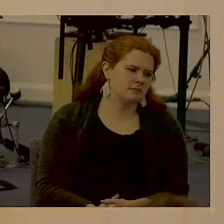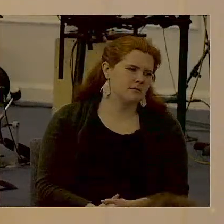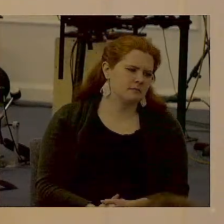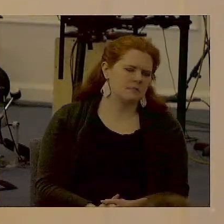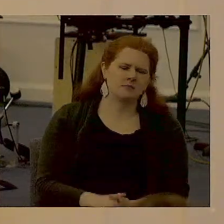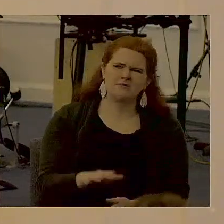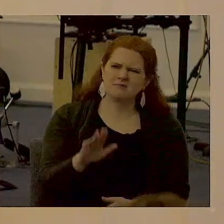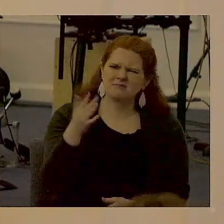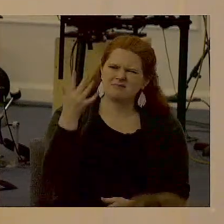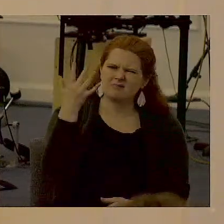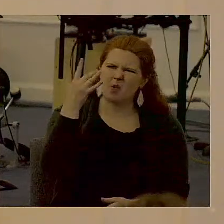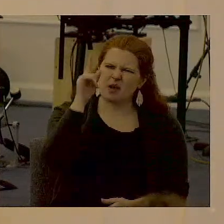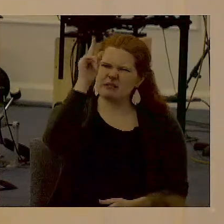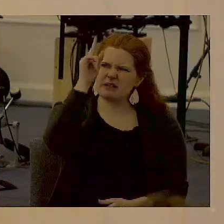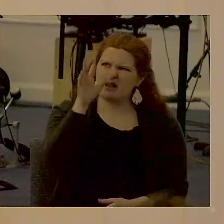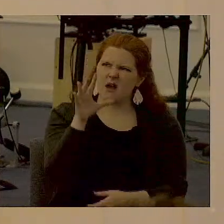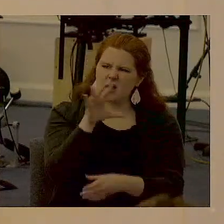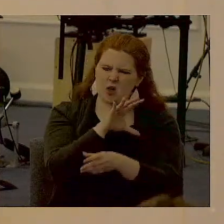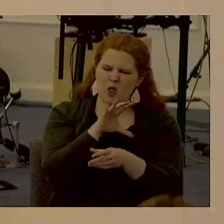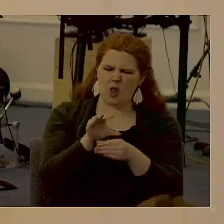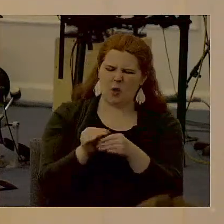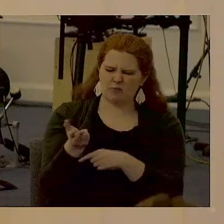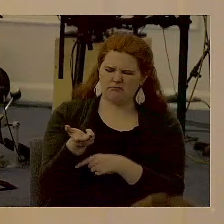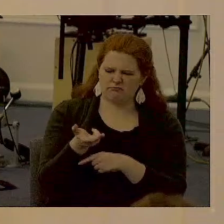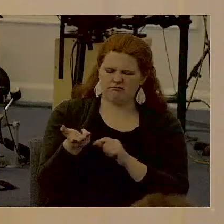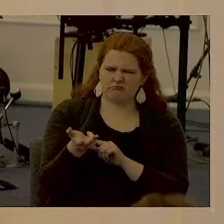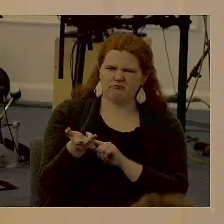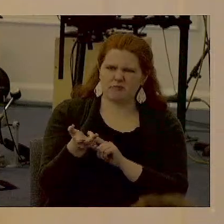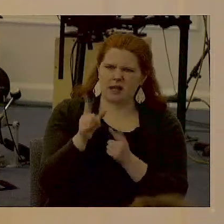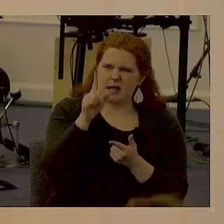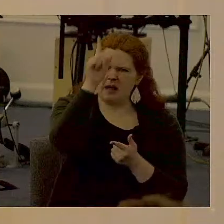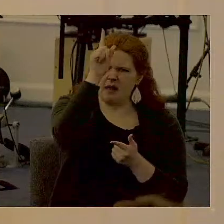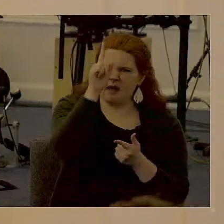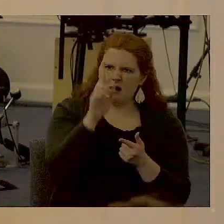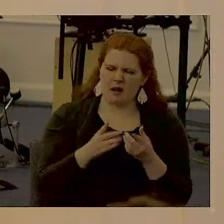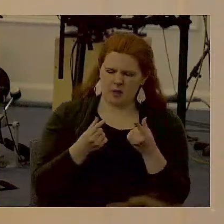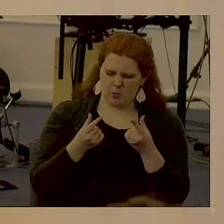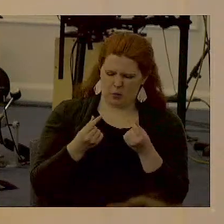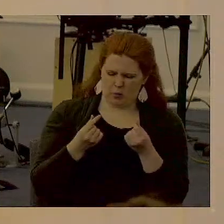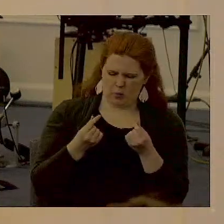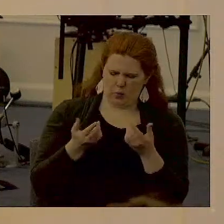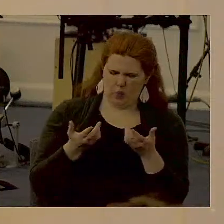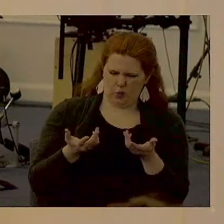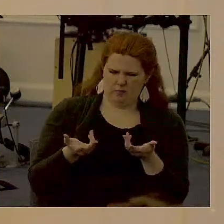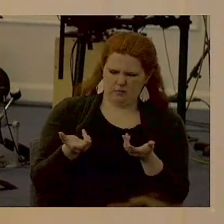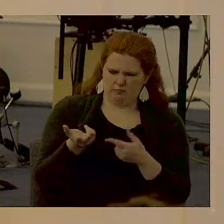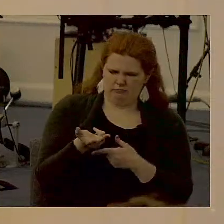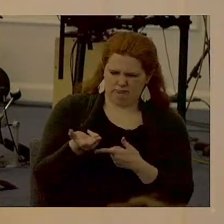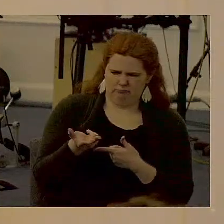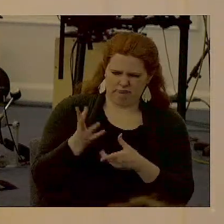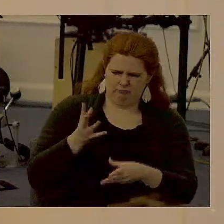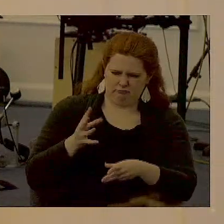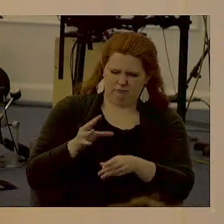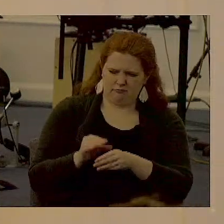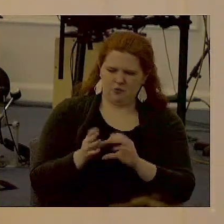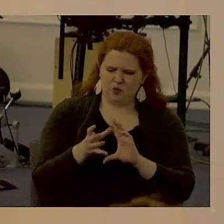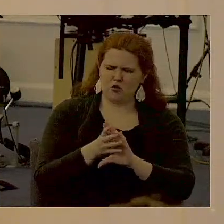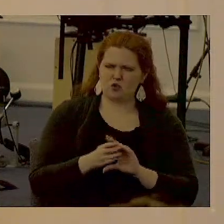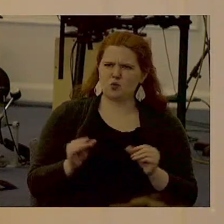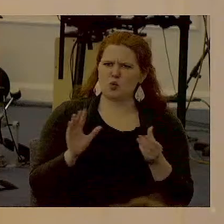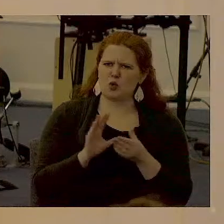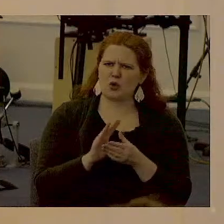Why does God include them? What is God doing with the magi that they're a part of this